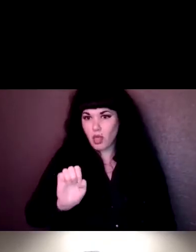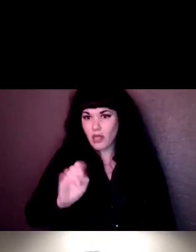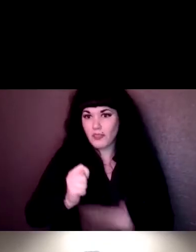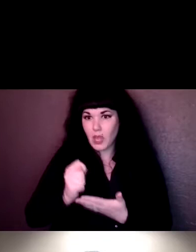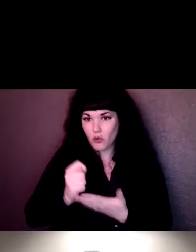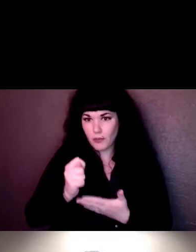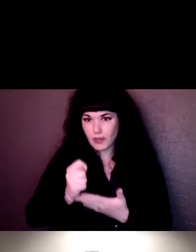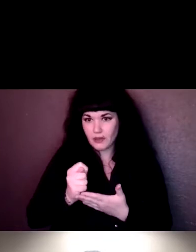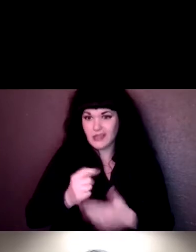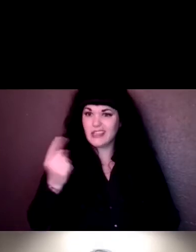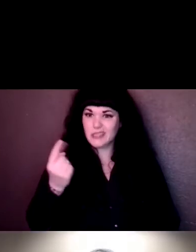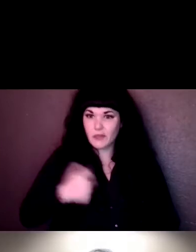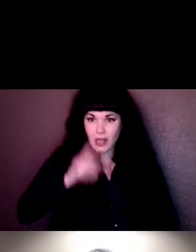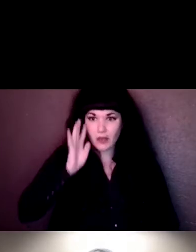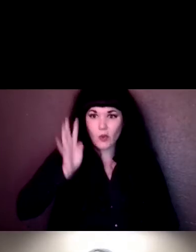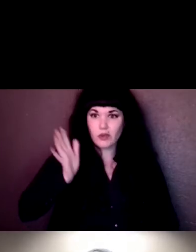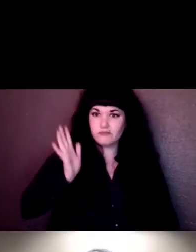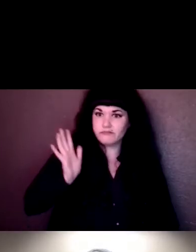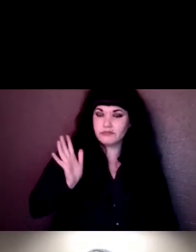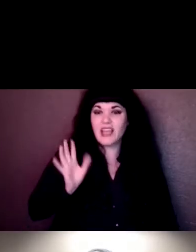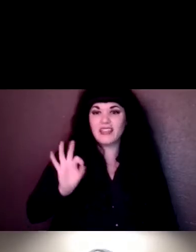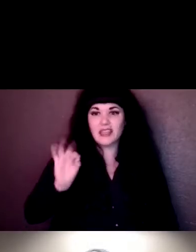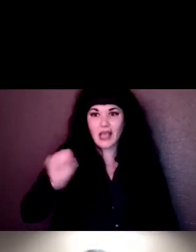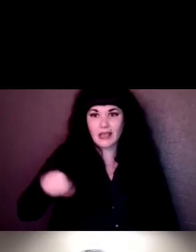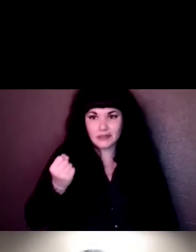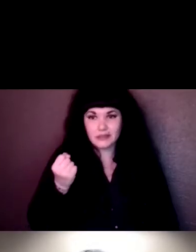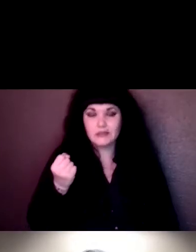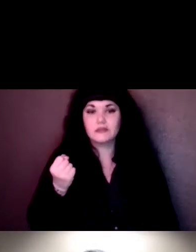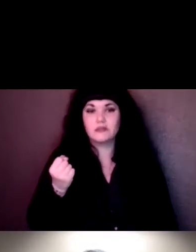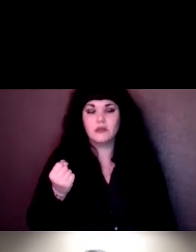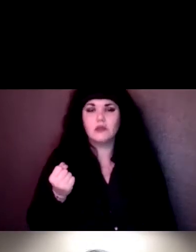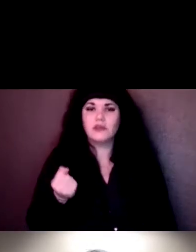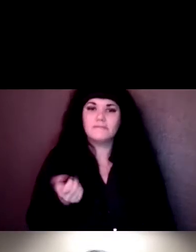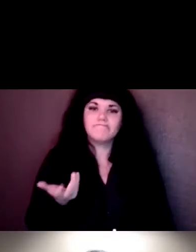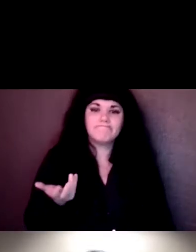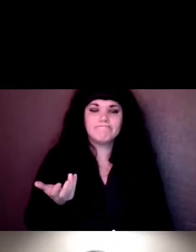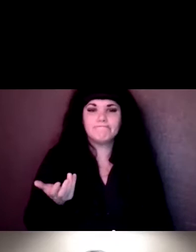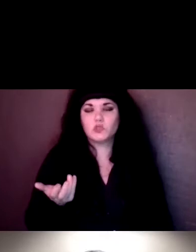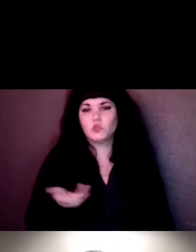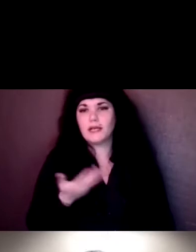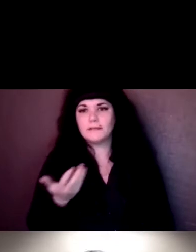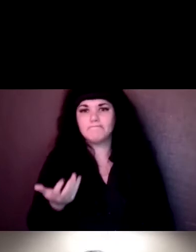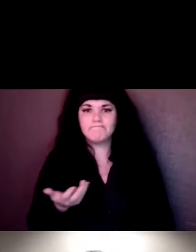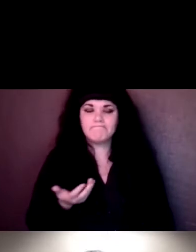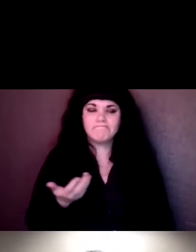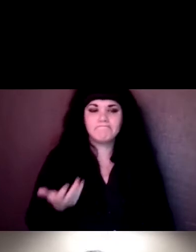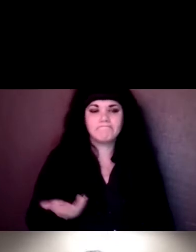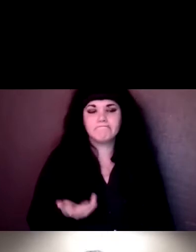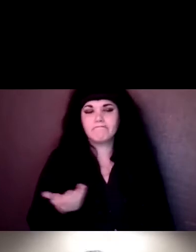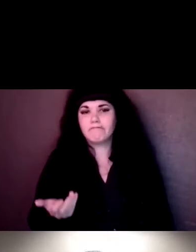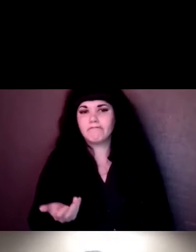coined in the late 90s to be able to bring this technology